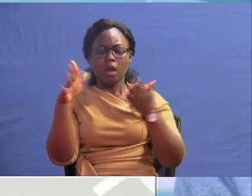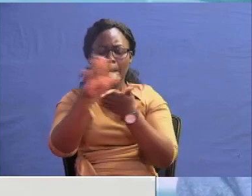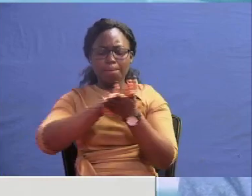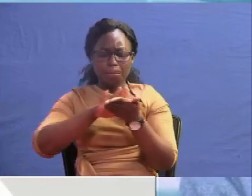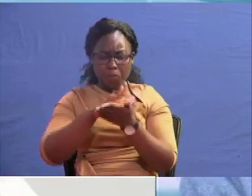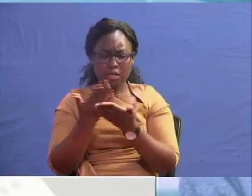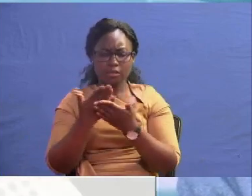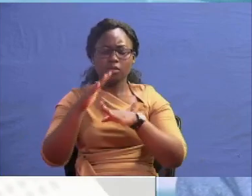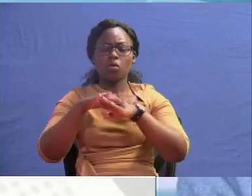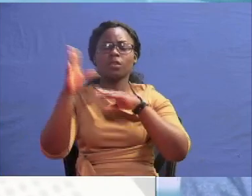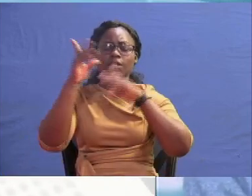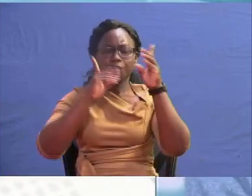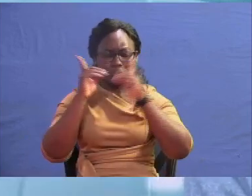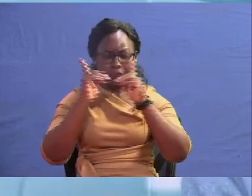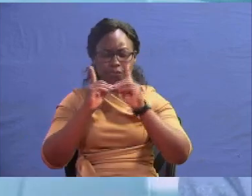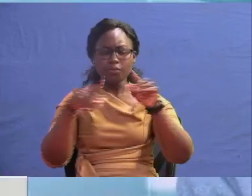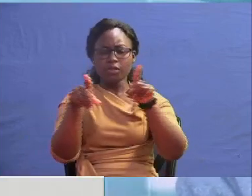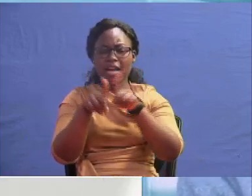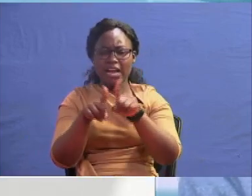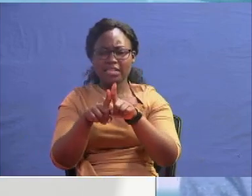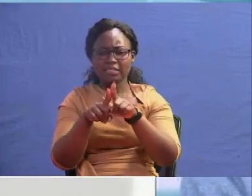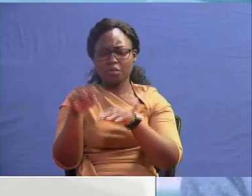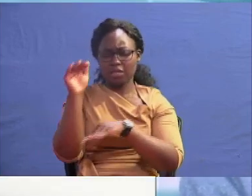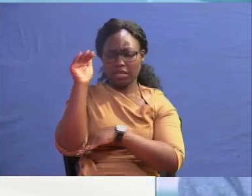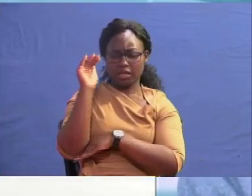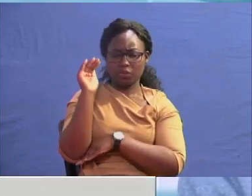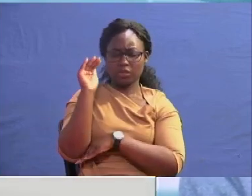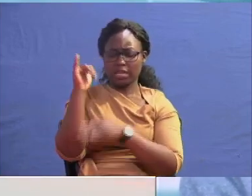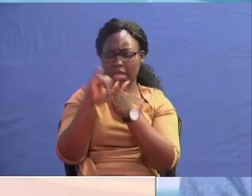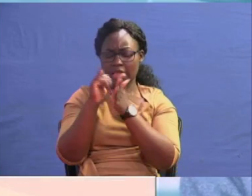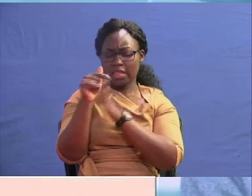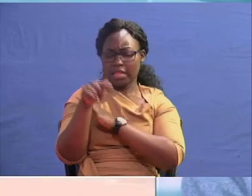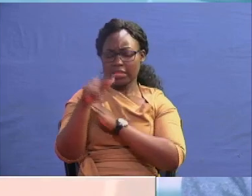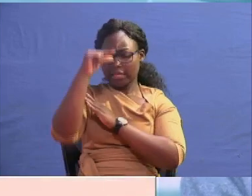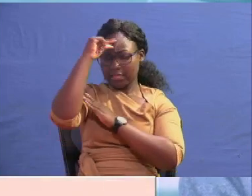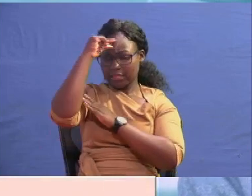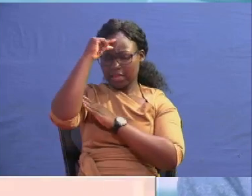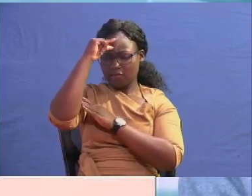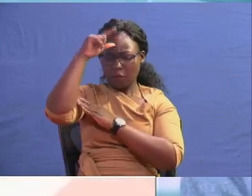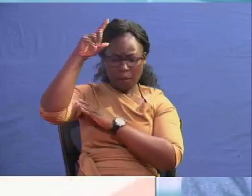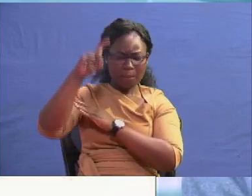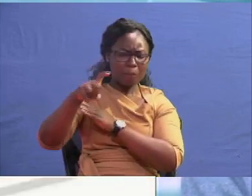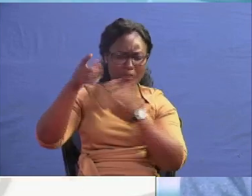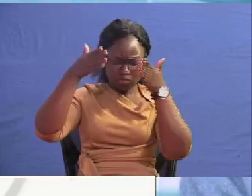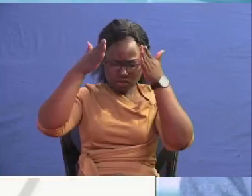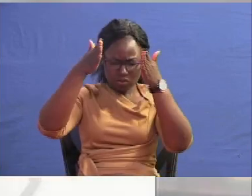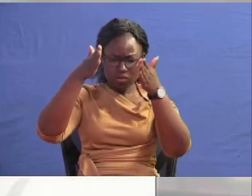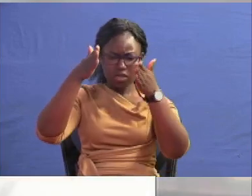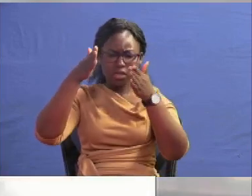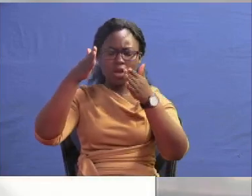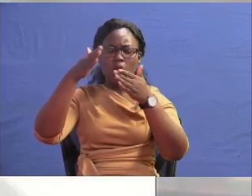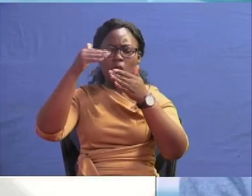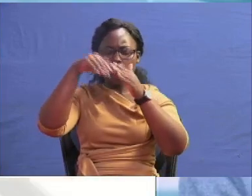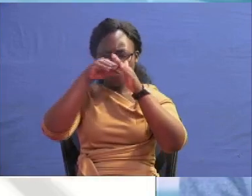based on the dialogue, and they requested that this government should consider cutting down